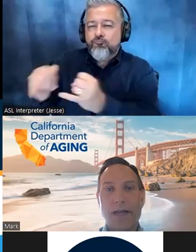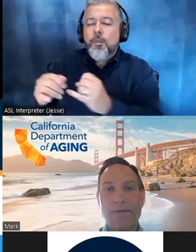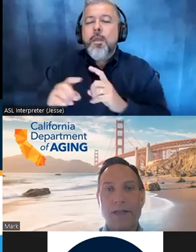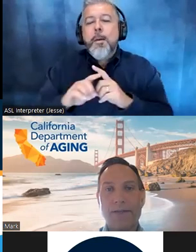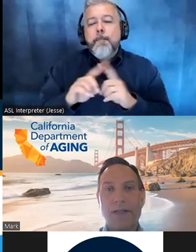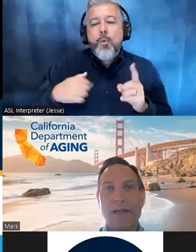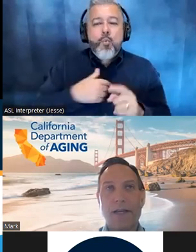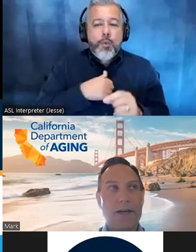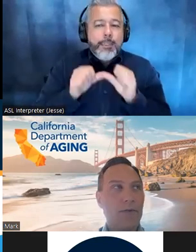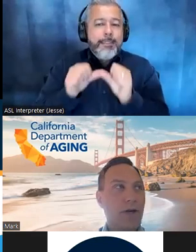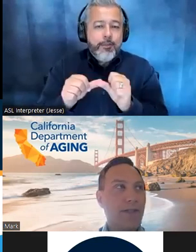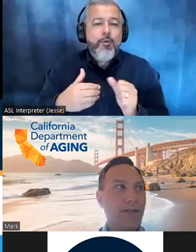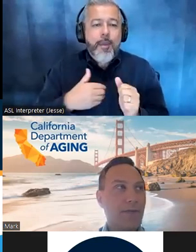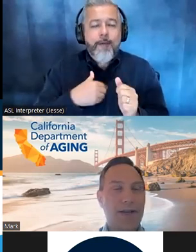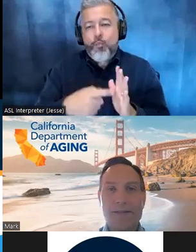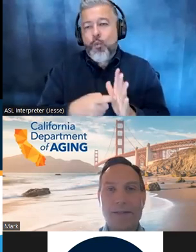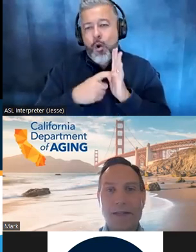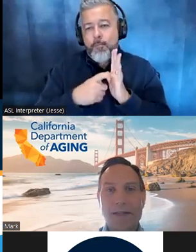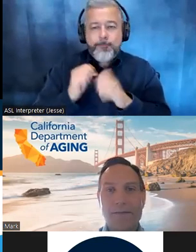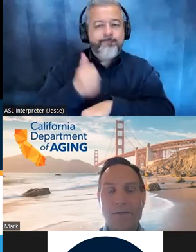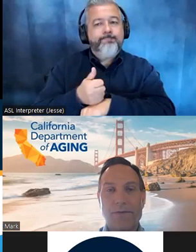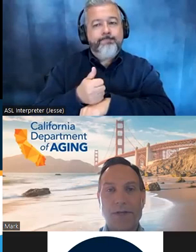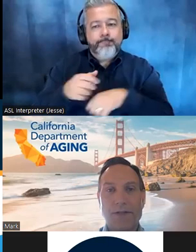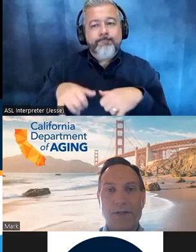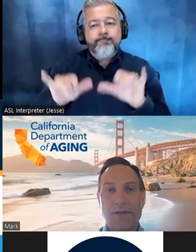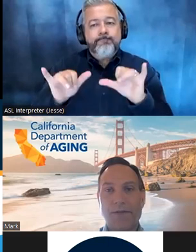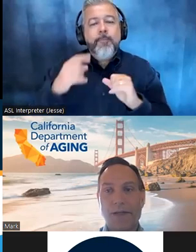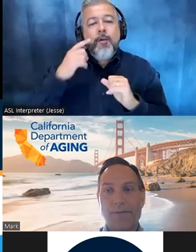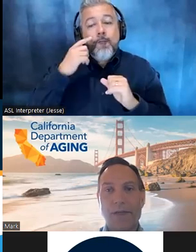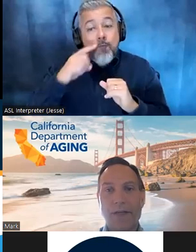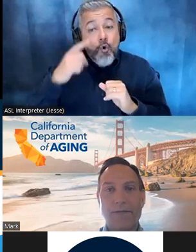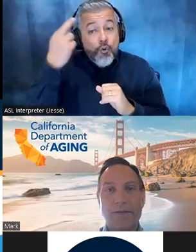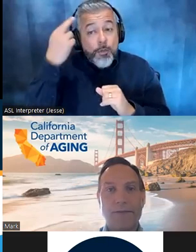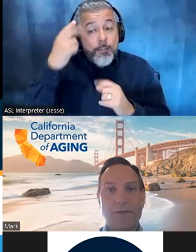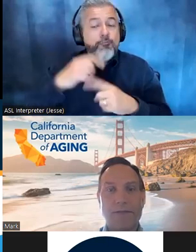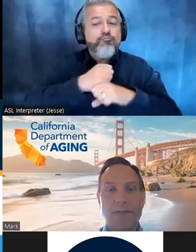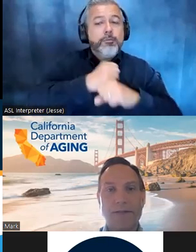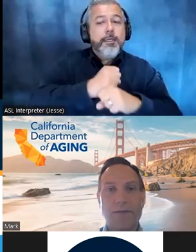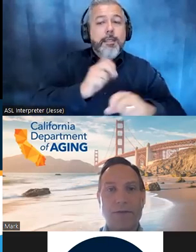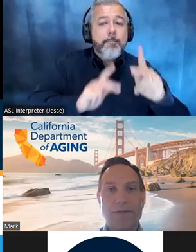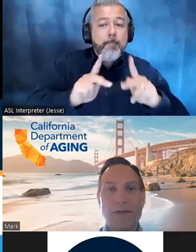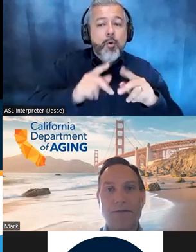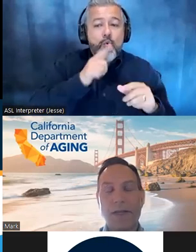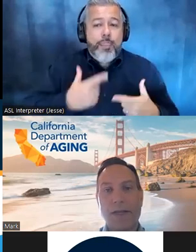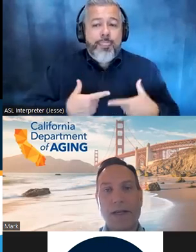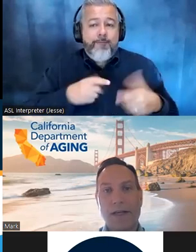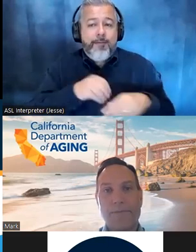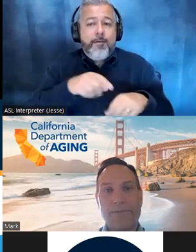to have these requirements in place for the protection of individuals and residents who are at risk